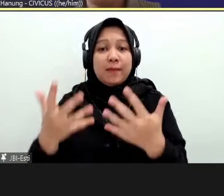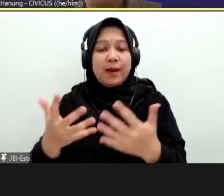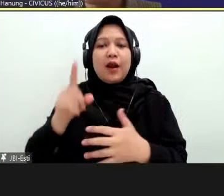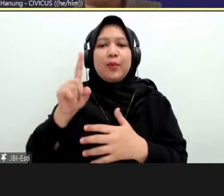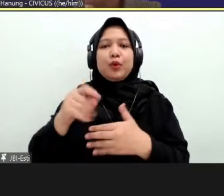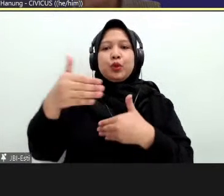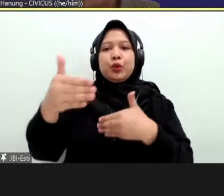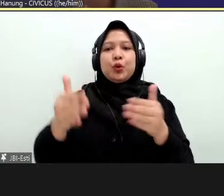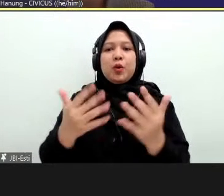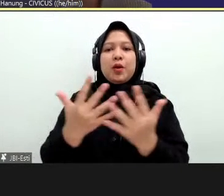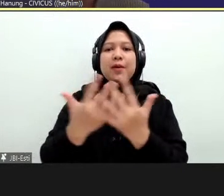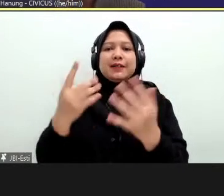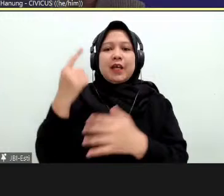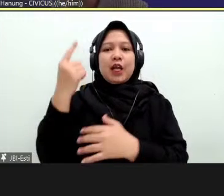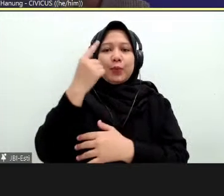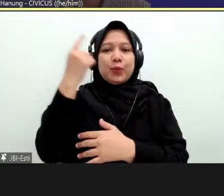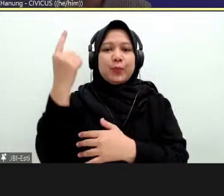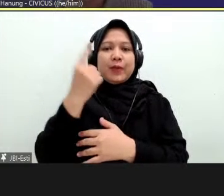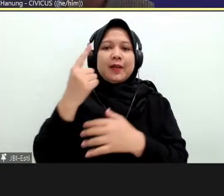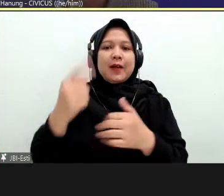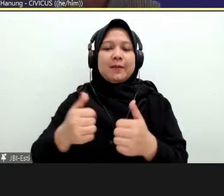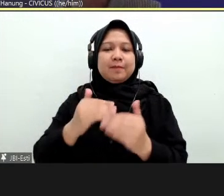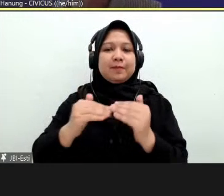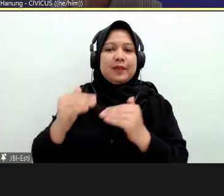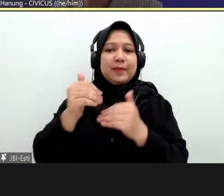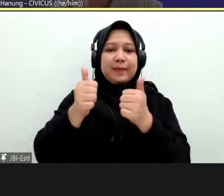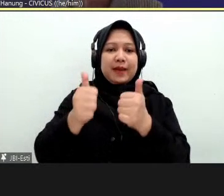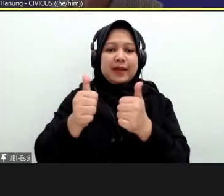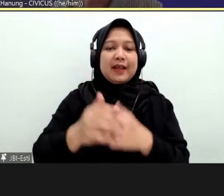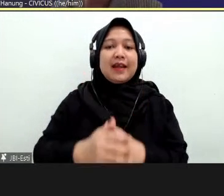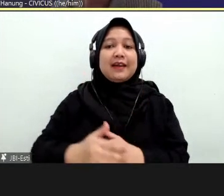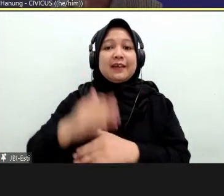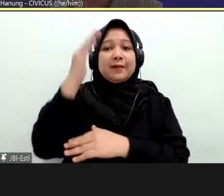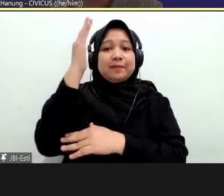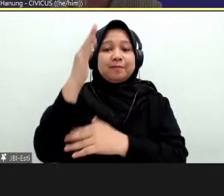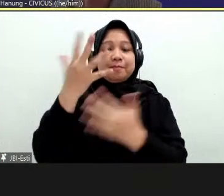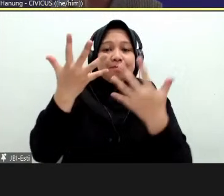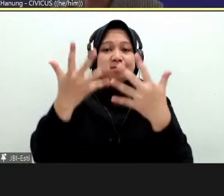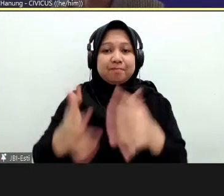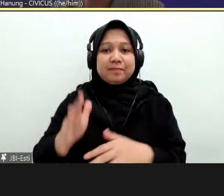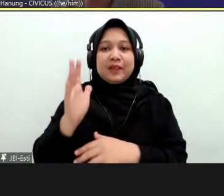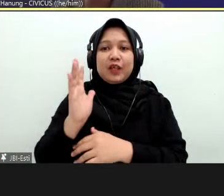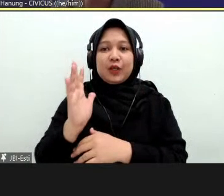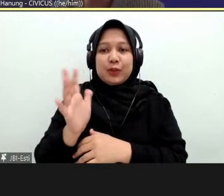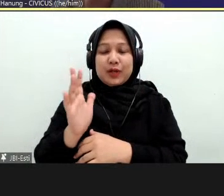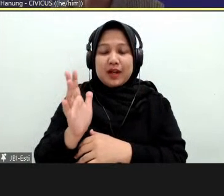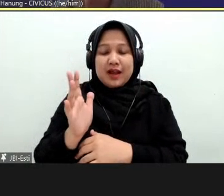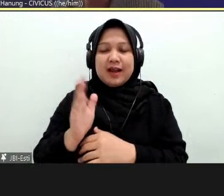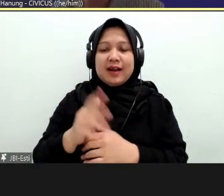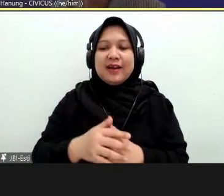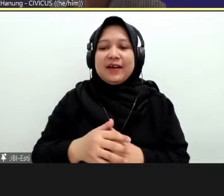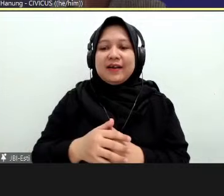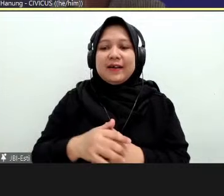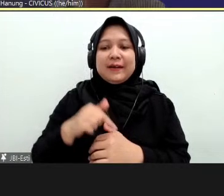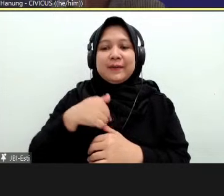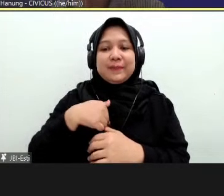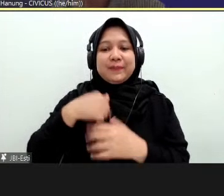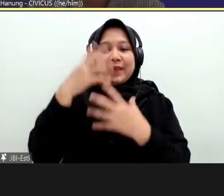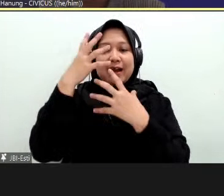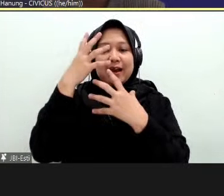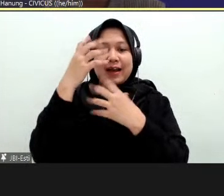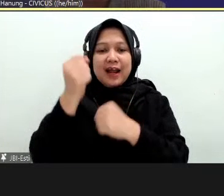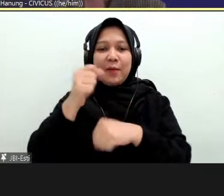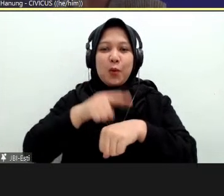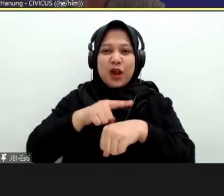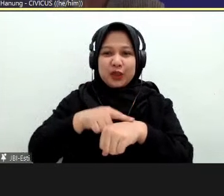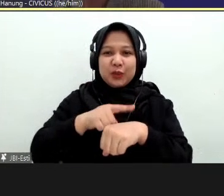So with that, I would like to end my presentation. I hope I'm in time, and looking